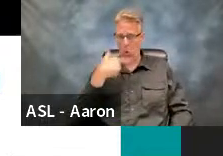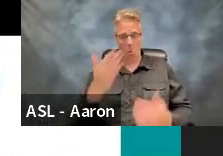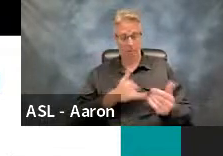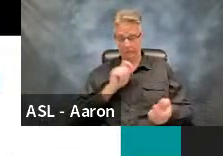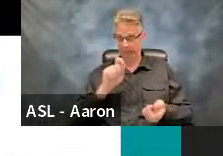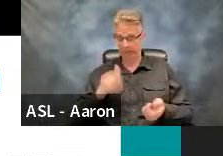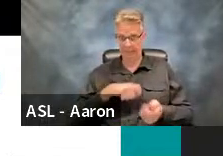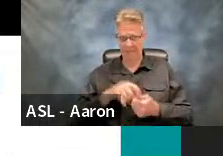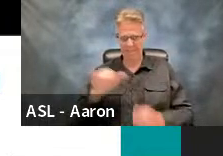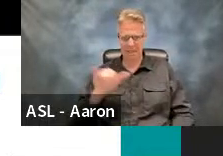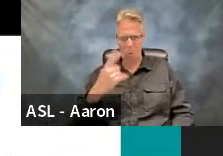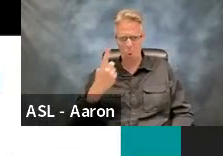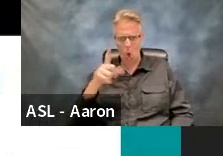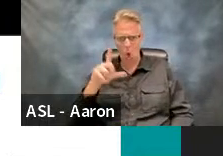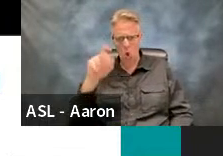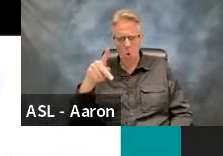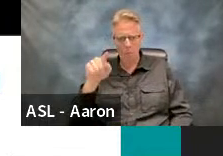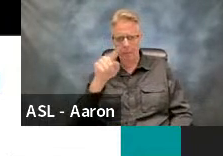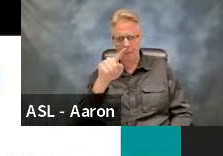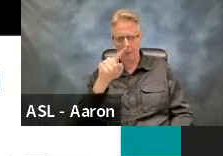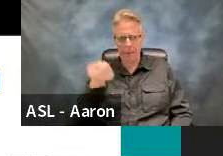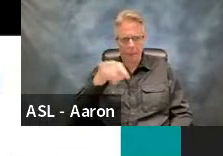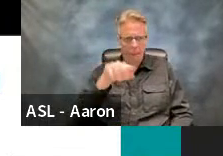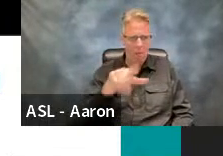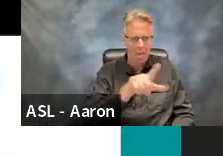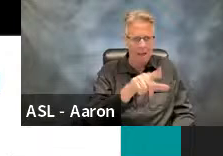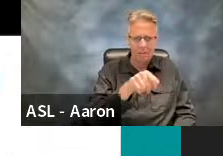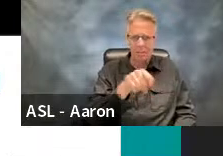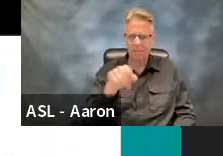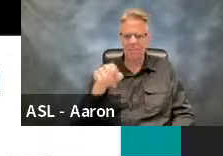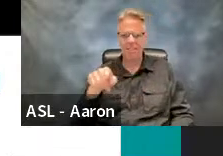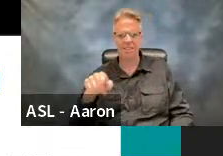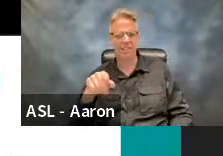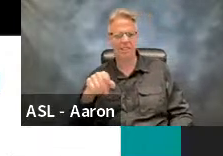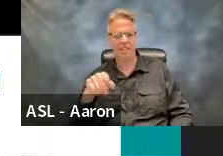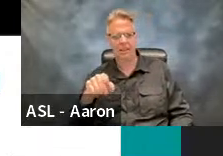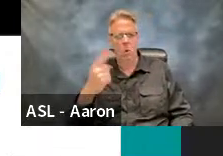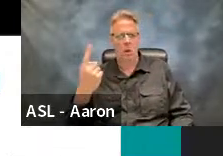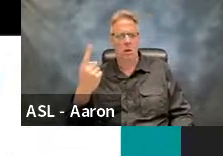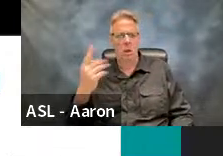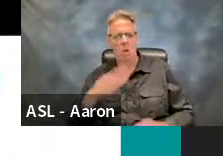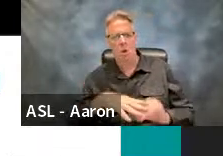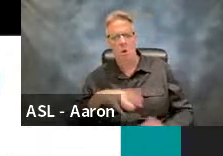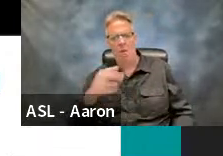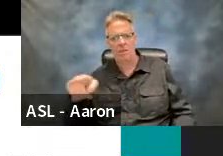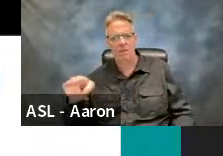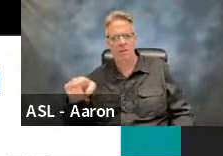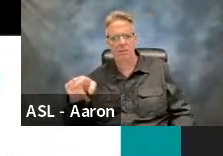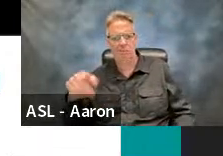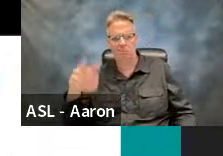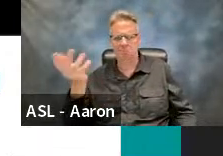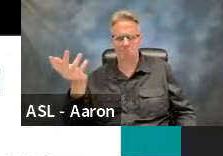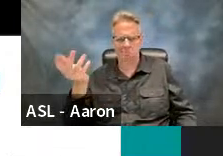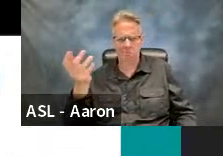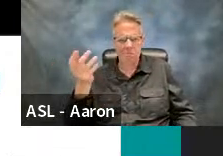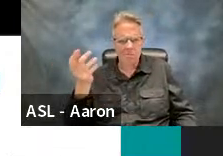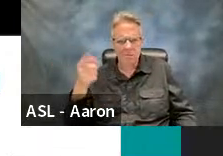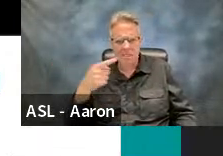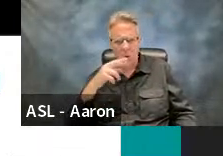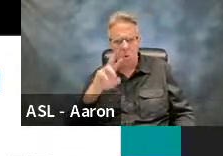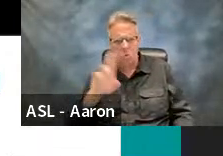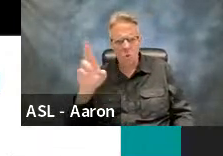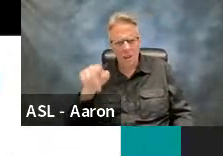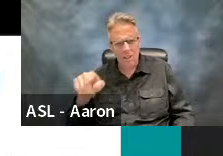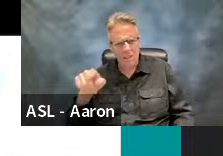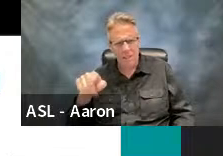with the exception of the loop being on the two loops being on the left-hand side and one loop being on the other. You mentioned that the one on the right